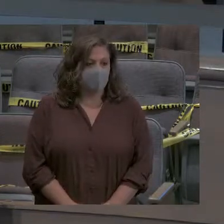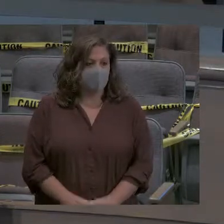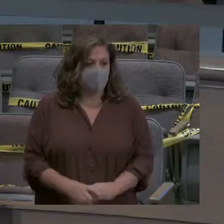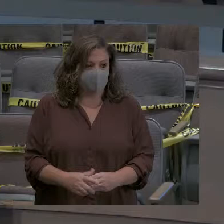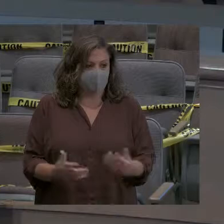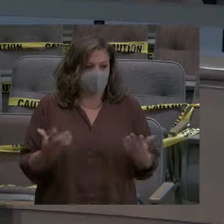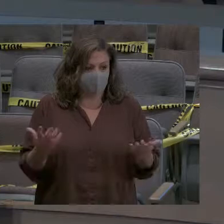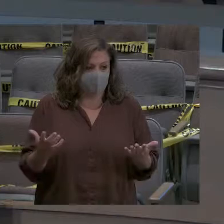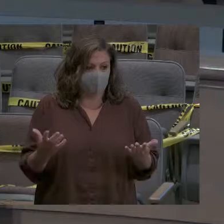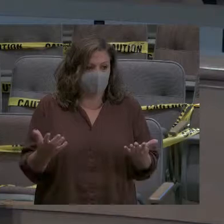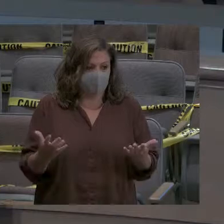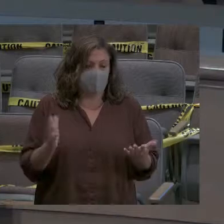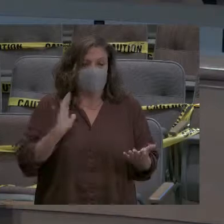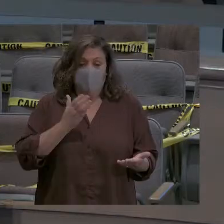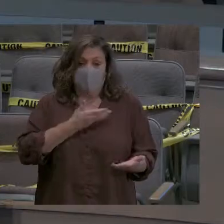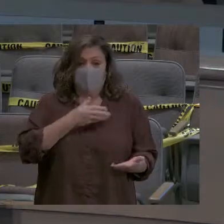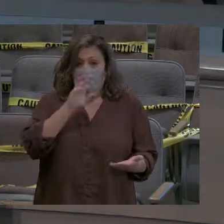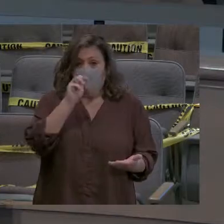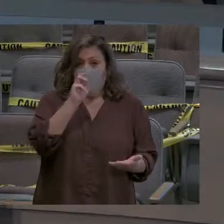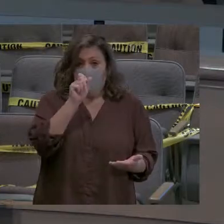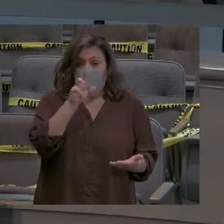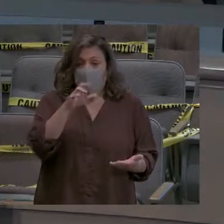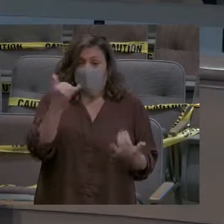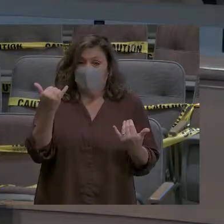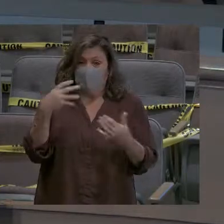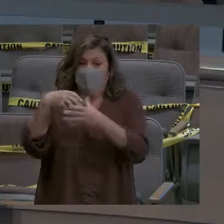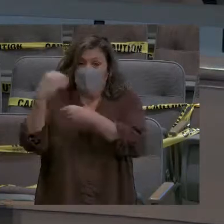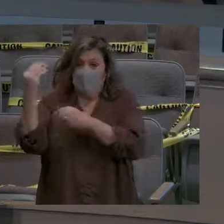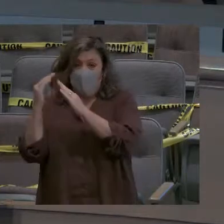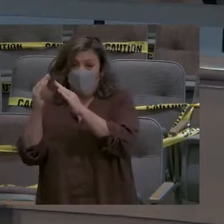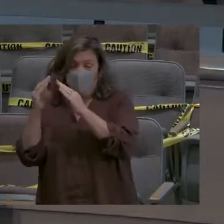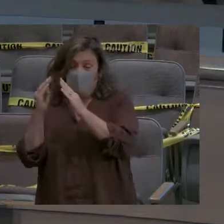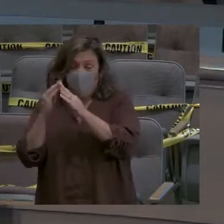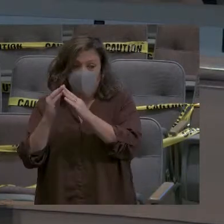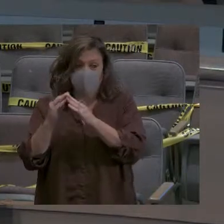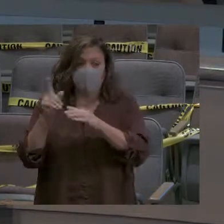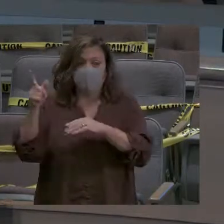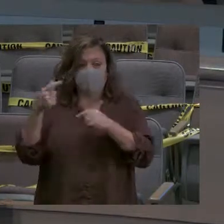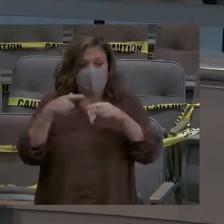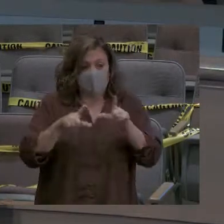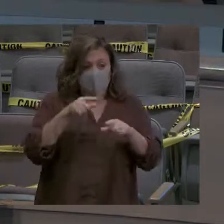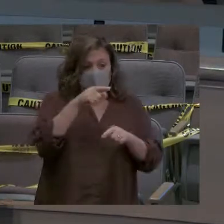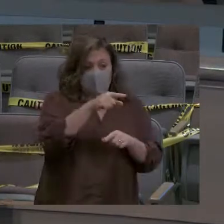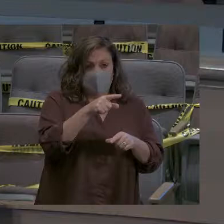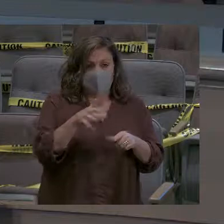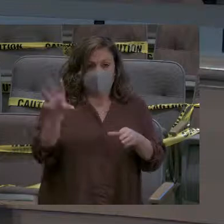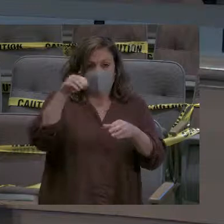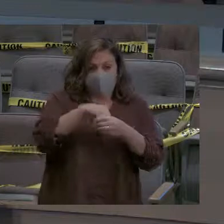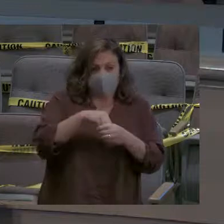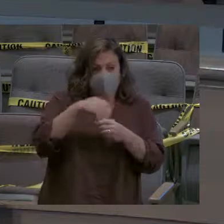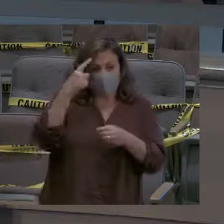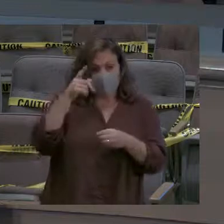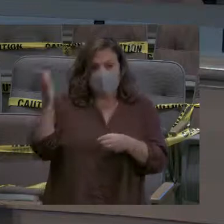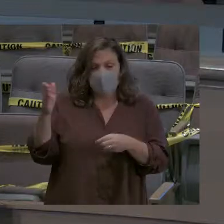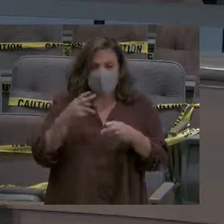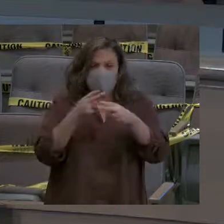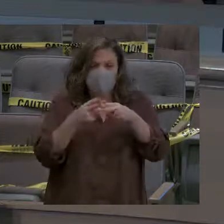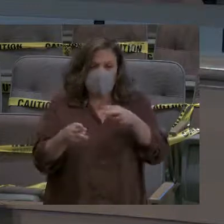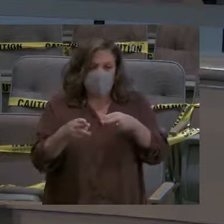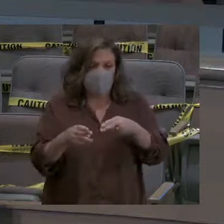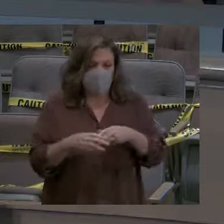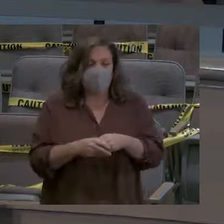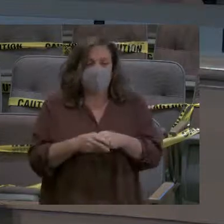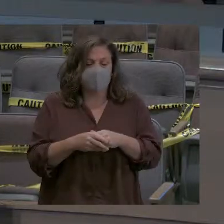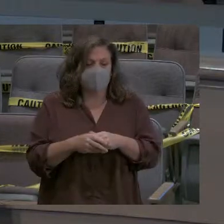Unfortunately, our mayor is out of town, so he decided to let me come and just give a